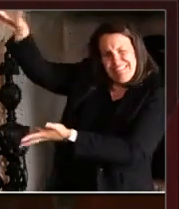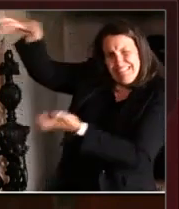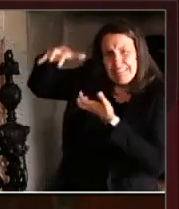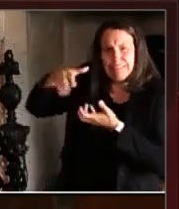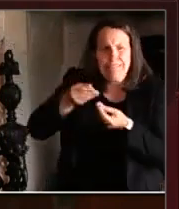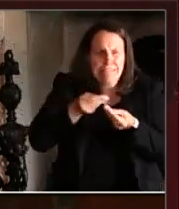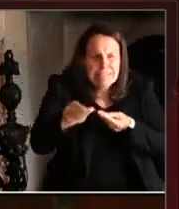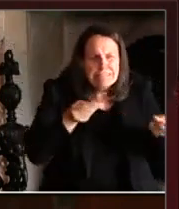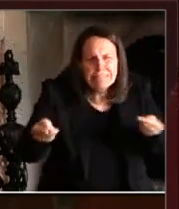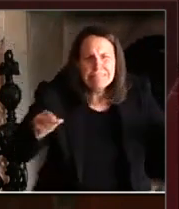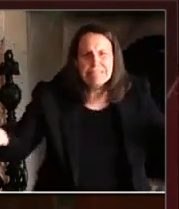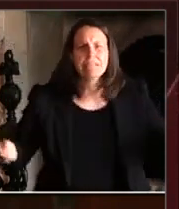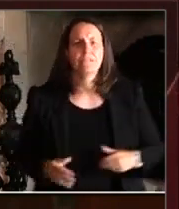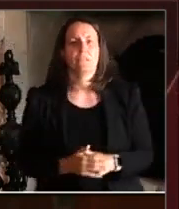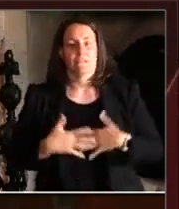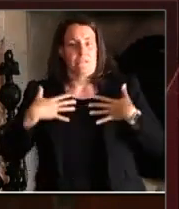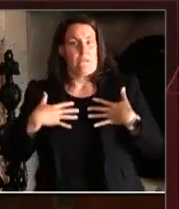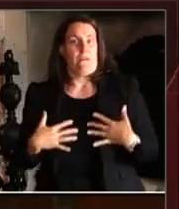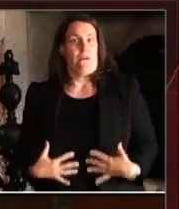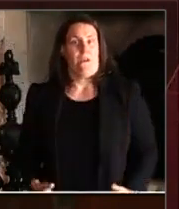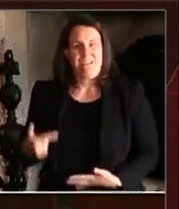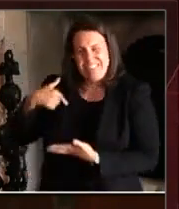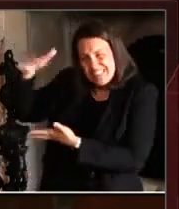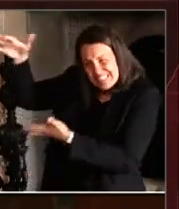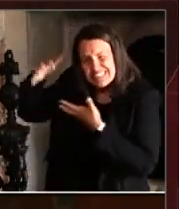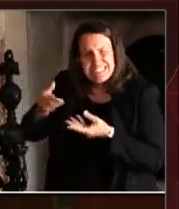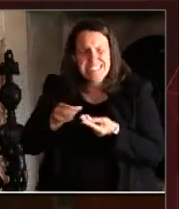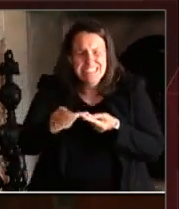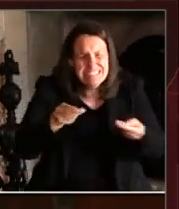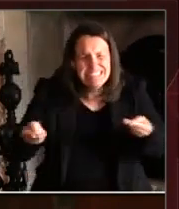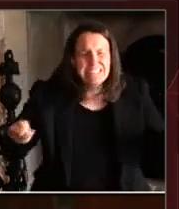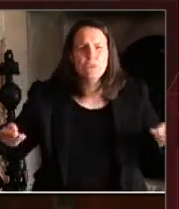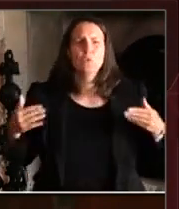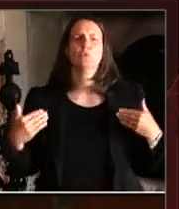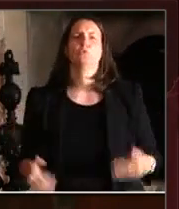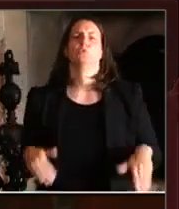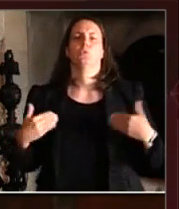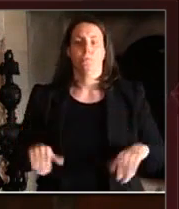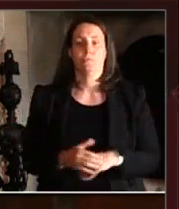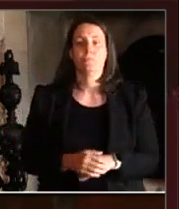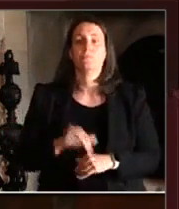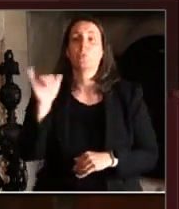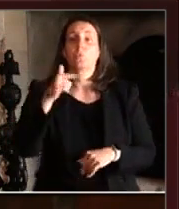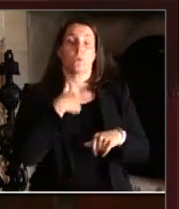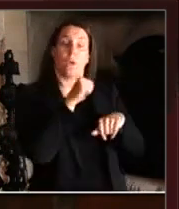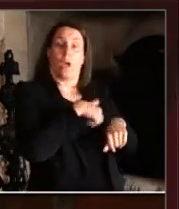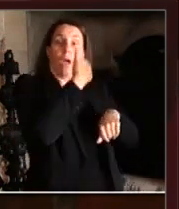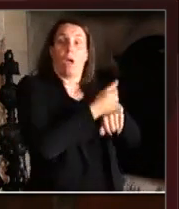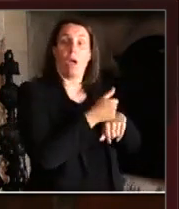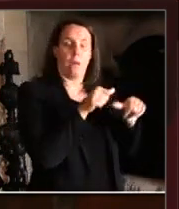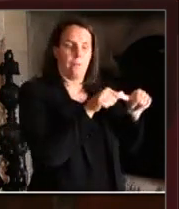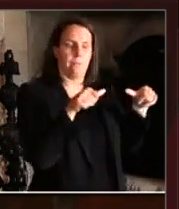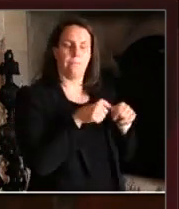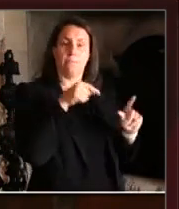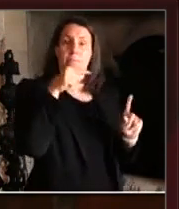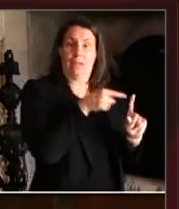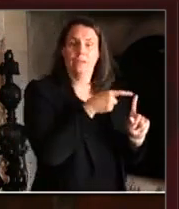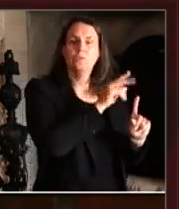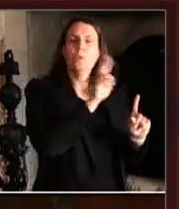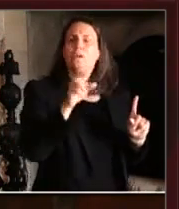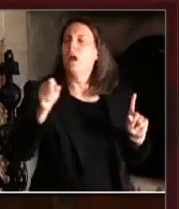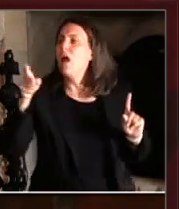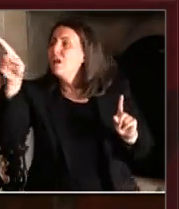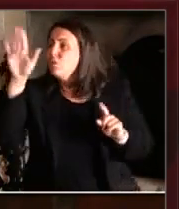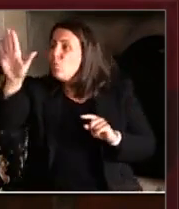also installed and operated the Battelle system to decontaminate and reuse N95